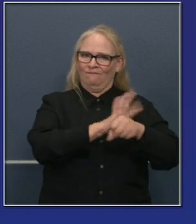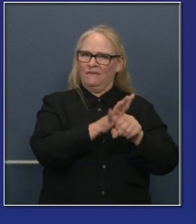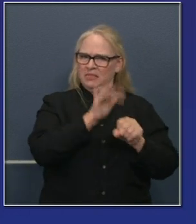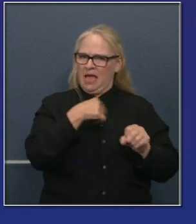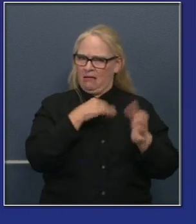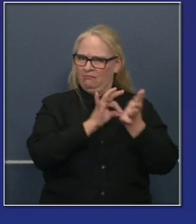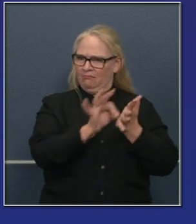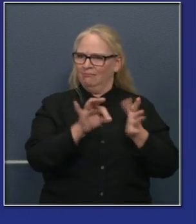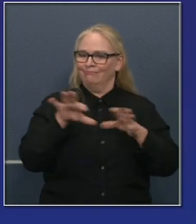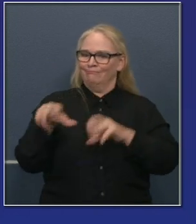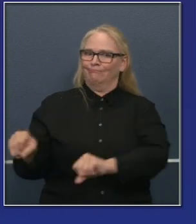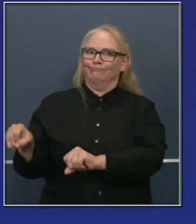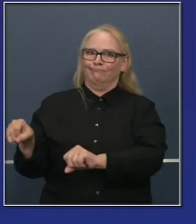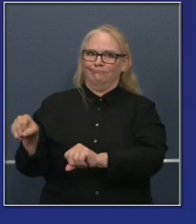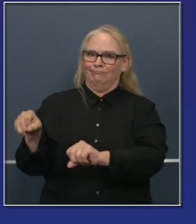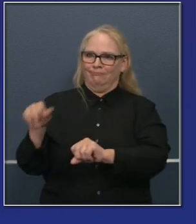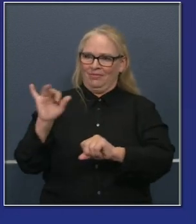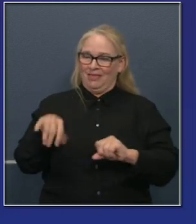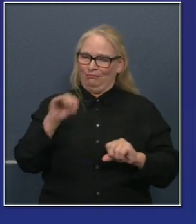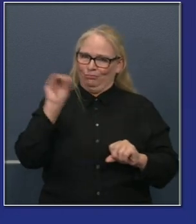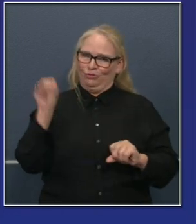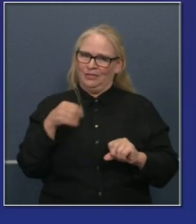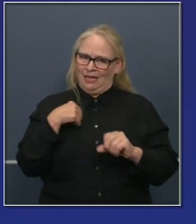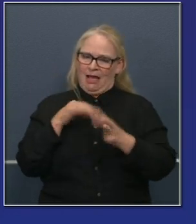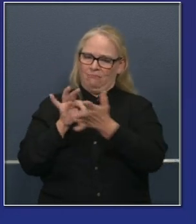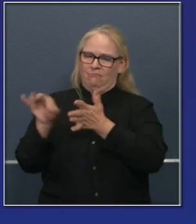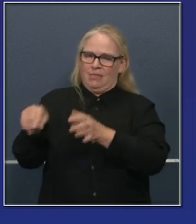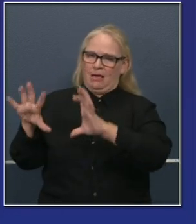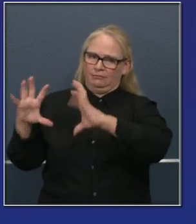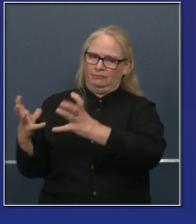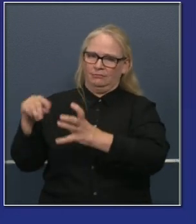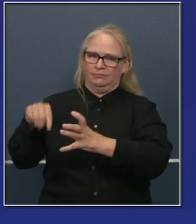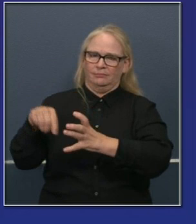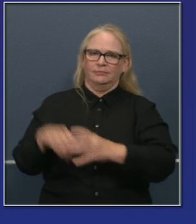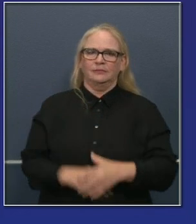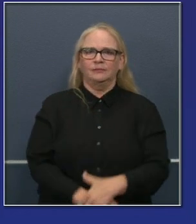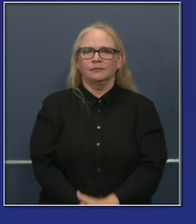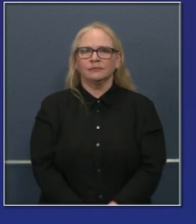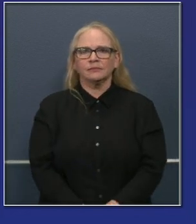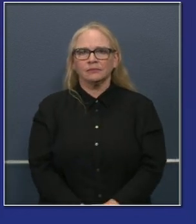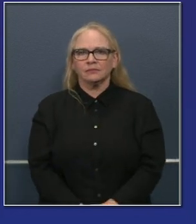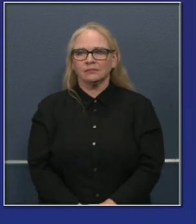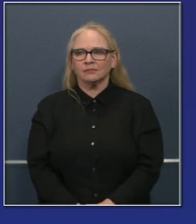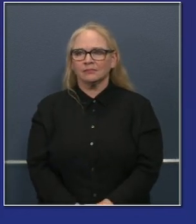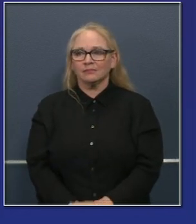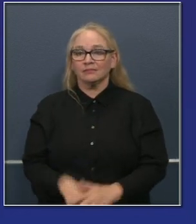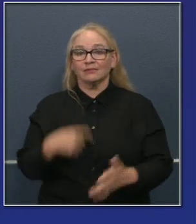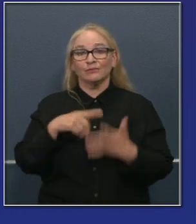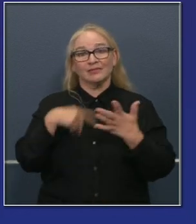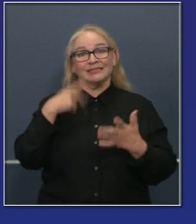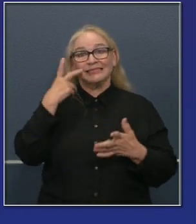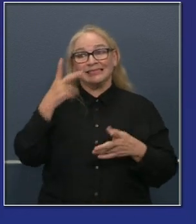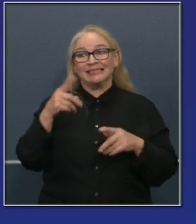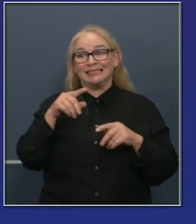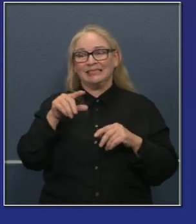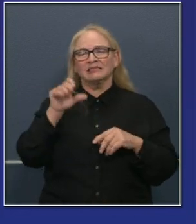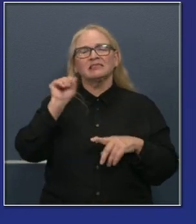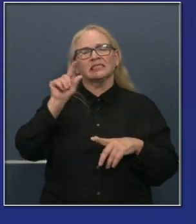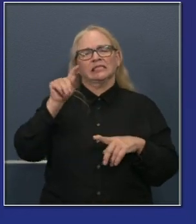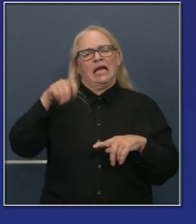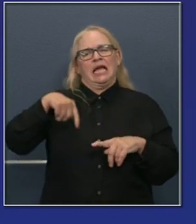moment, talk again a little bit more about what we're seeing at the county level. But what we're seeing in the aggregate at a state level related